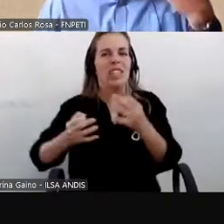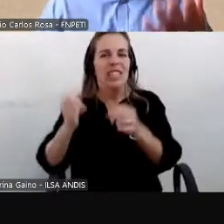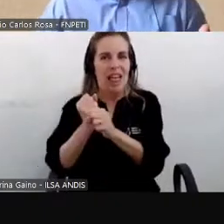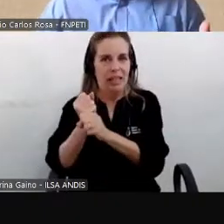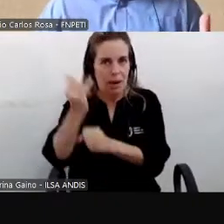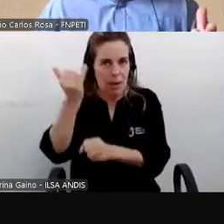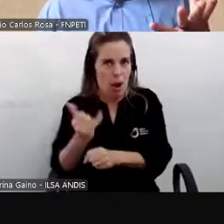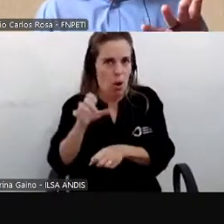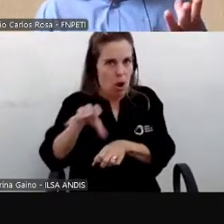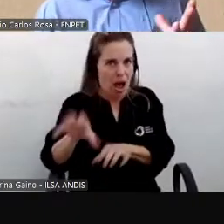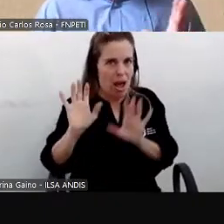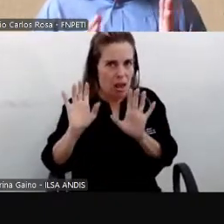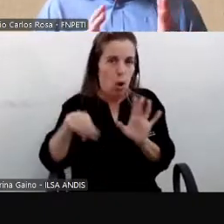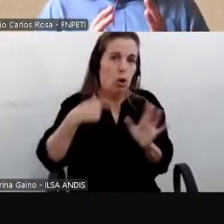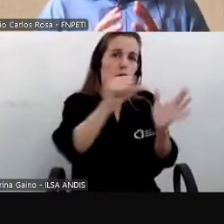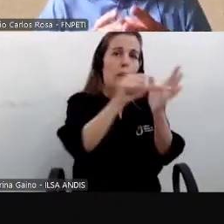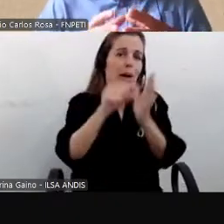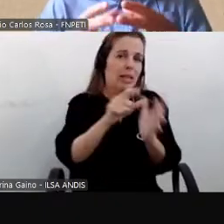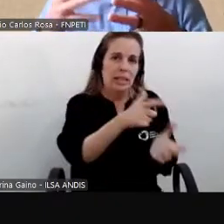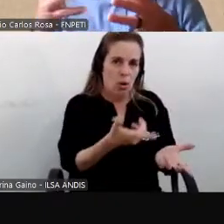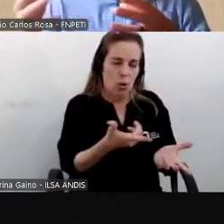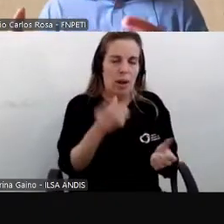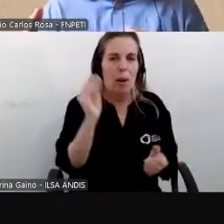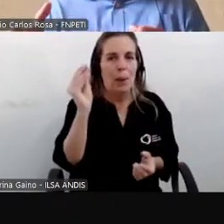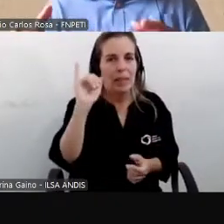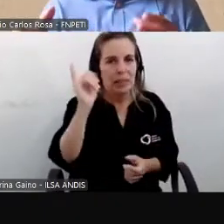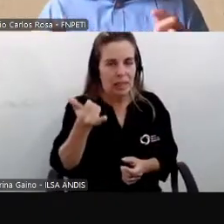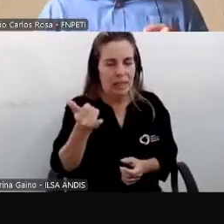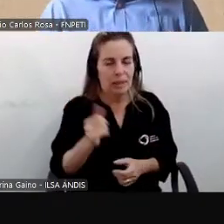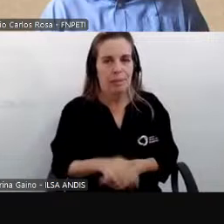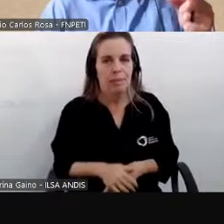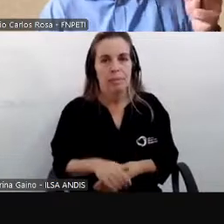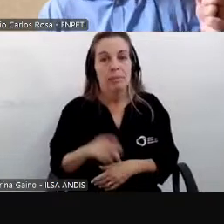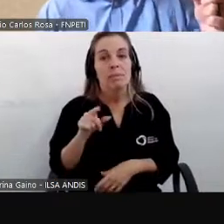labor justice. There is a labor justice system.